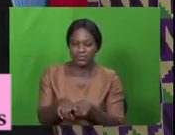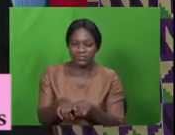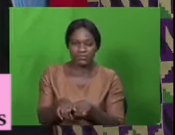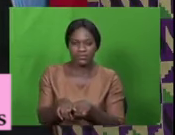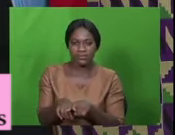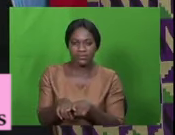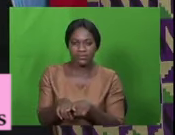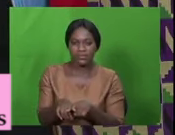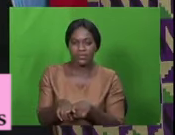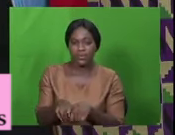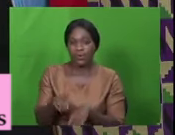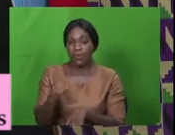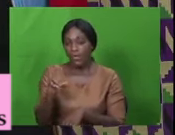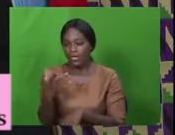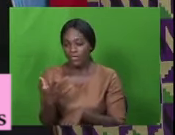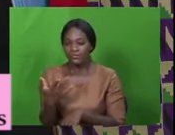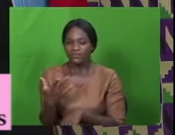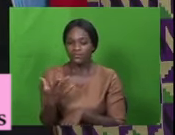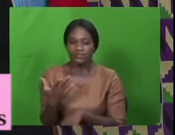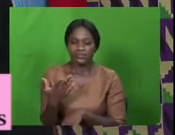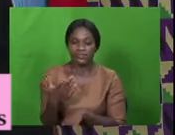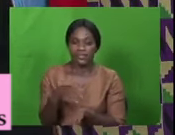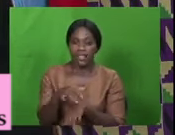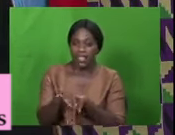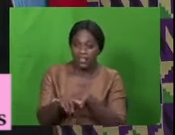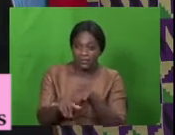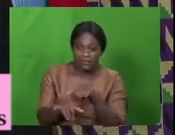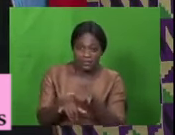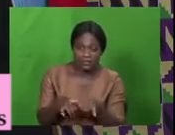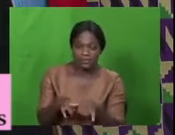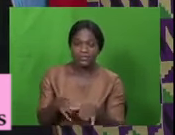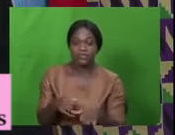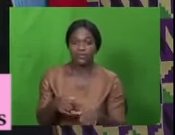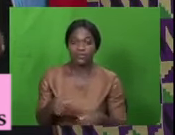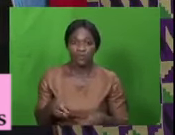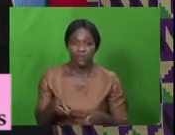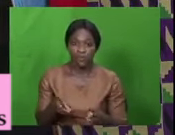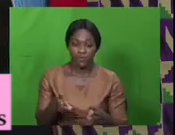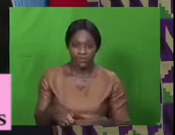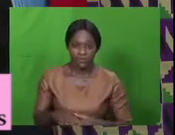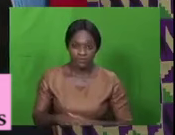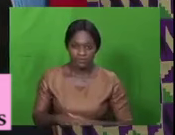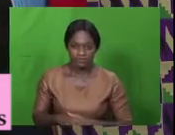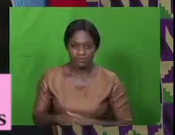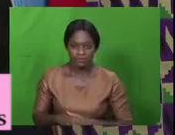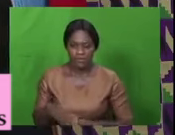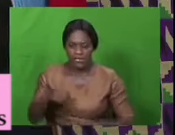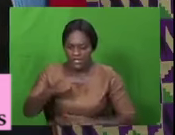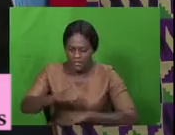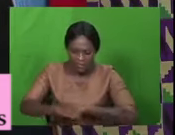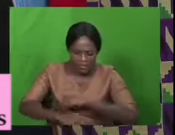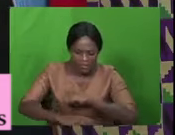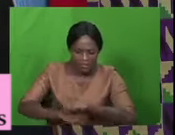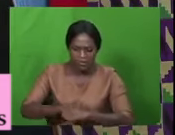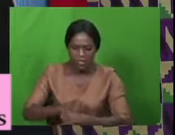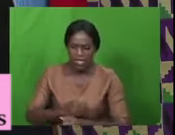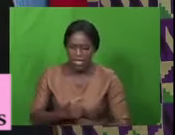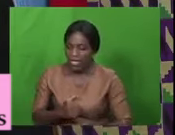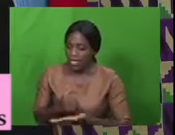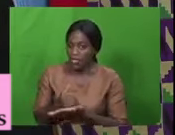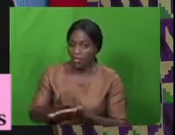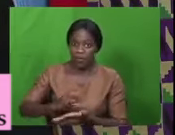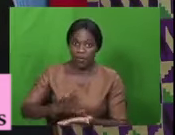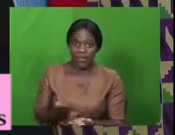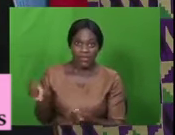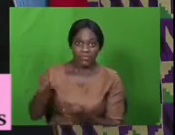and military rule is receding into the dim past, and the struggles that have brought us so far